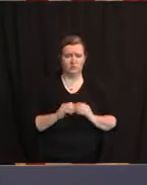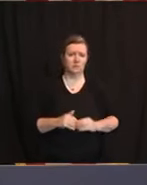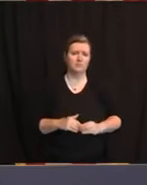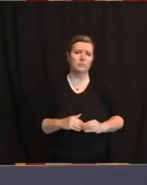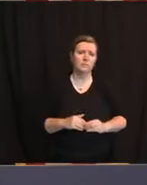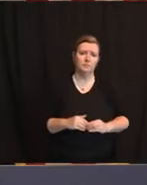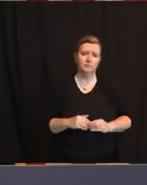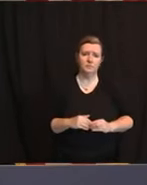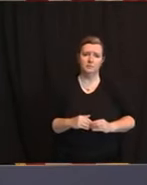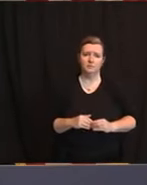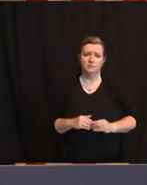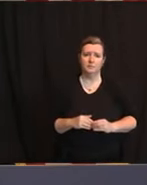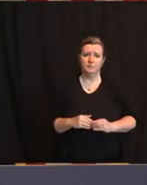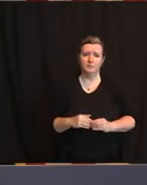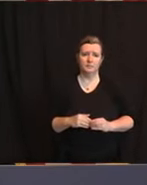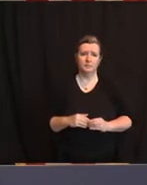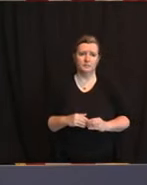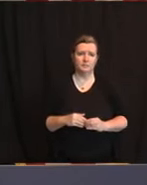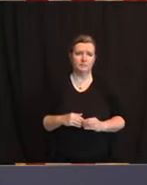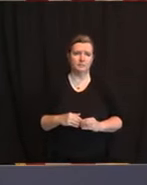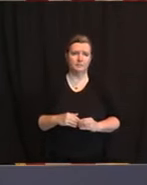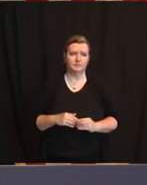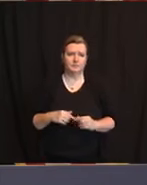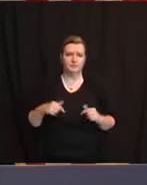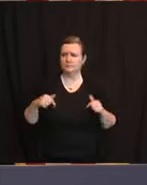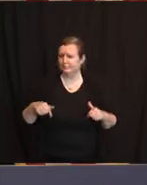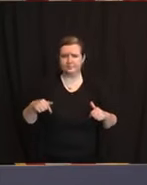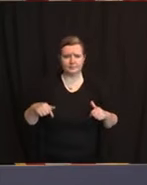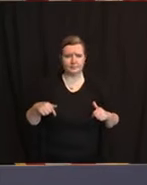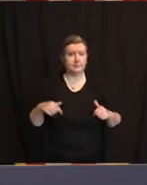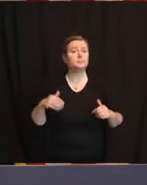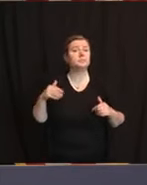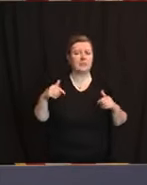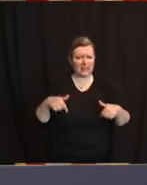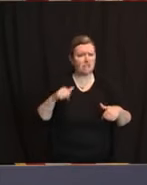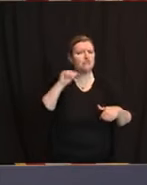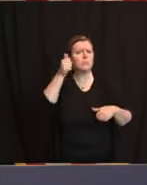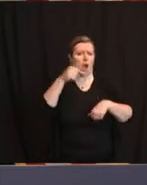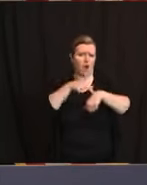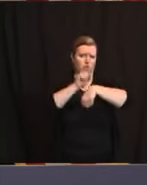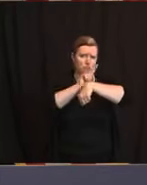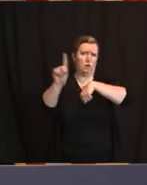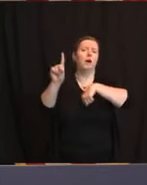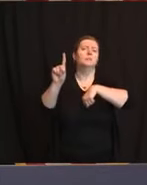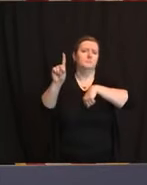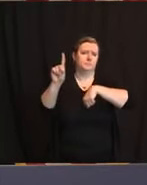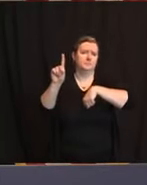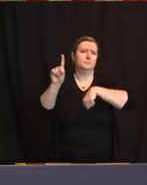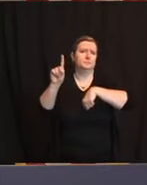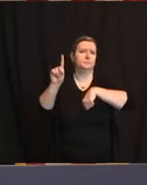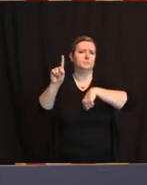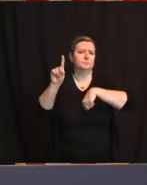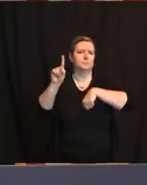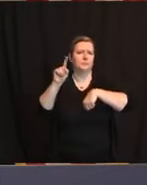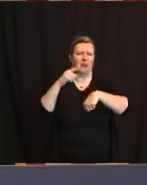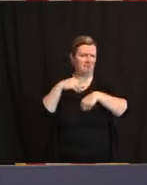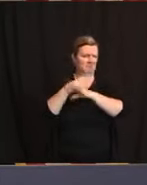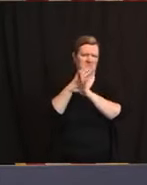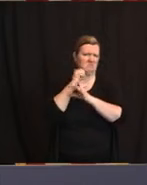we will be here. Where's Danny? I lost Dan. We'll be here tomorrow at 1. I don't think there's a VTC. And we'll